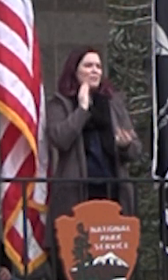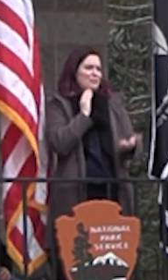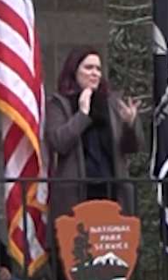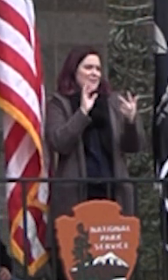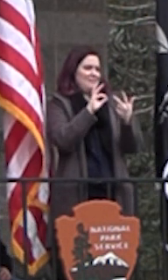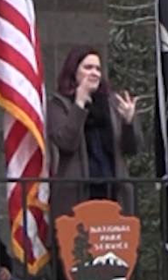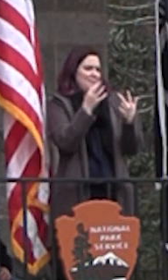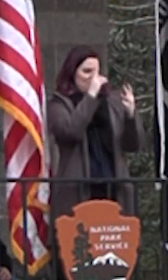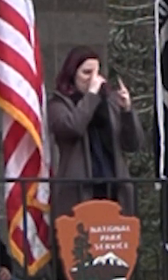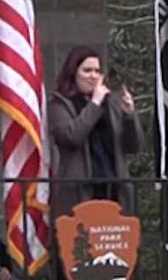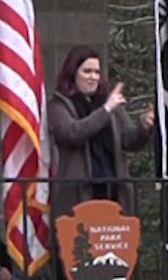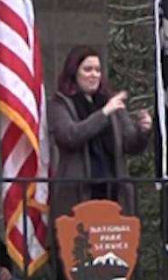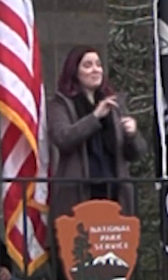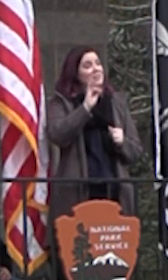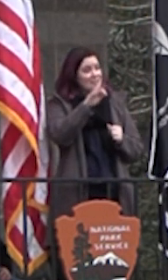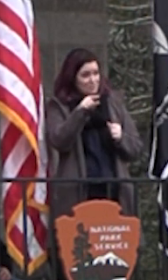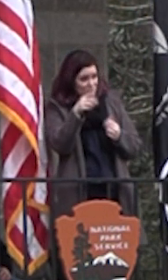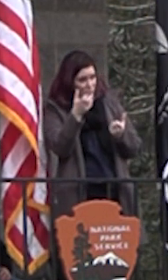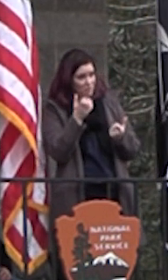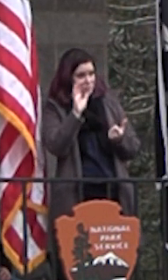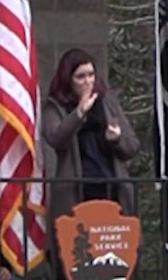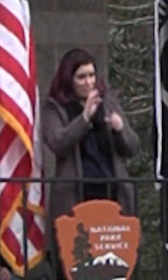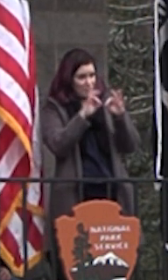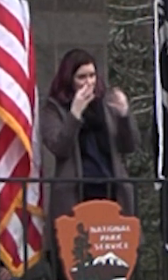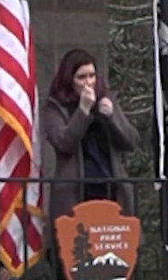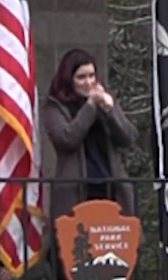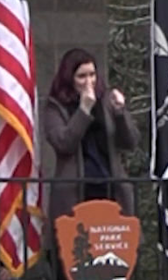family who are laid to rest here, please fill out the form there.